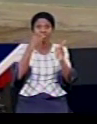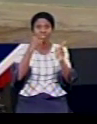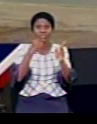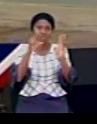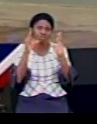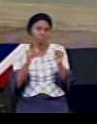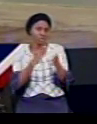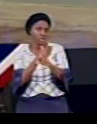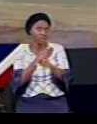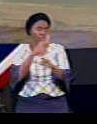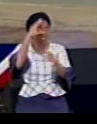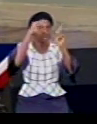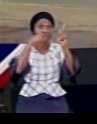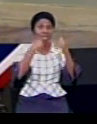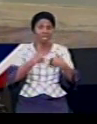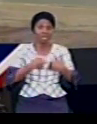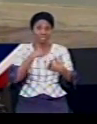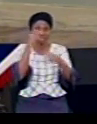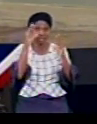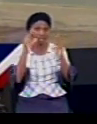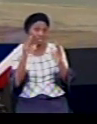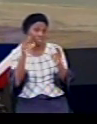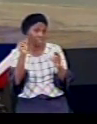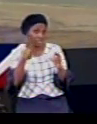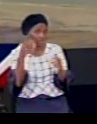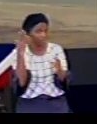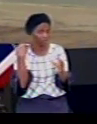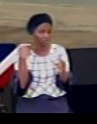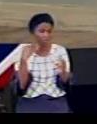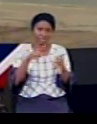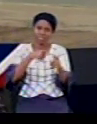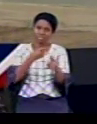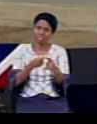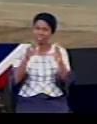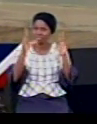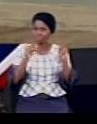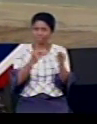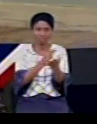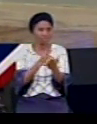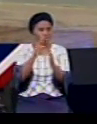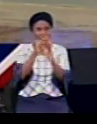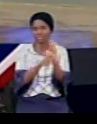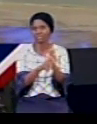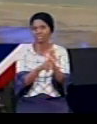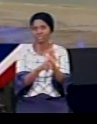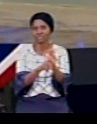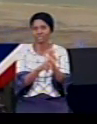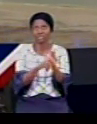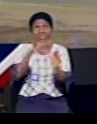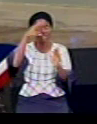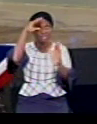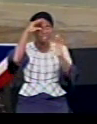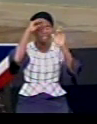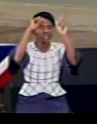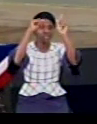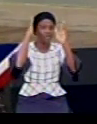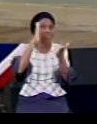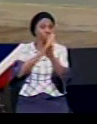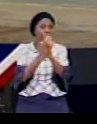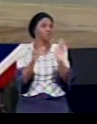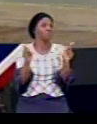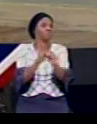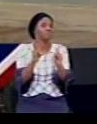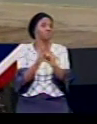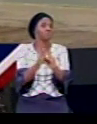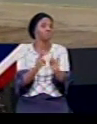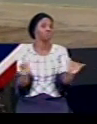yes, there'll be no holiness, and we cannot wonder at him. He will be like man. If you